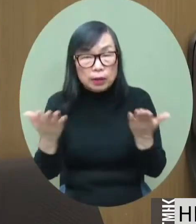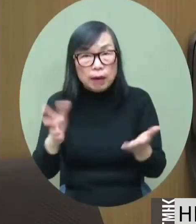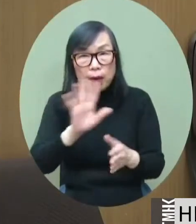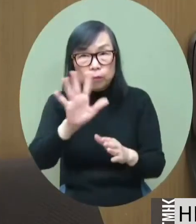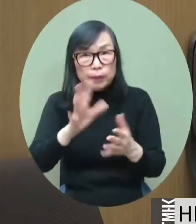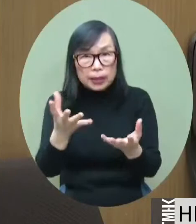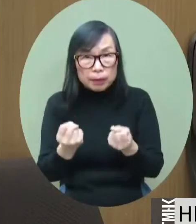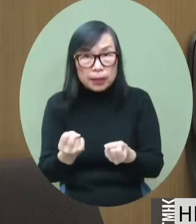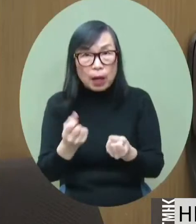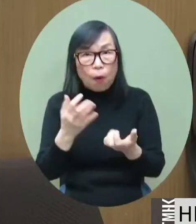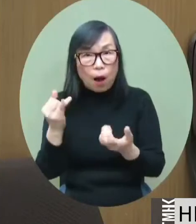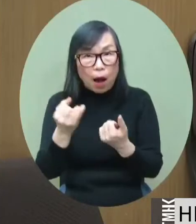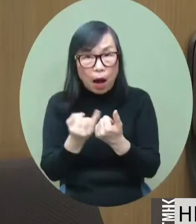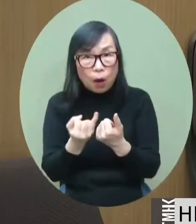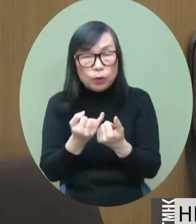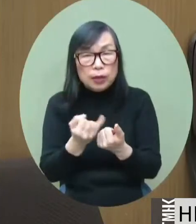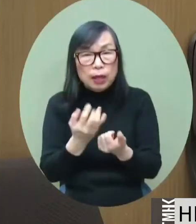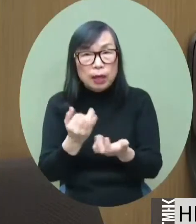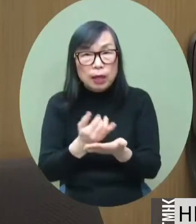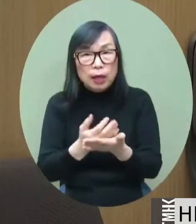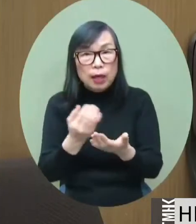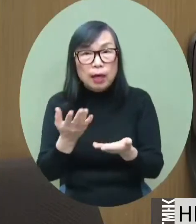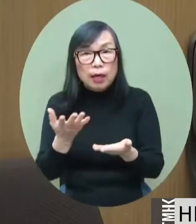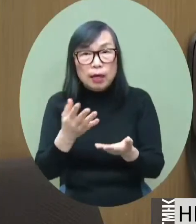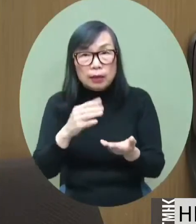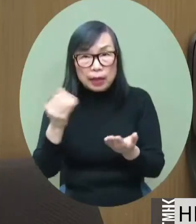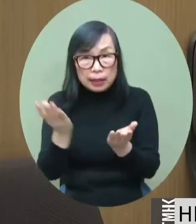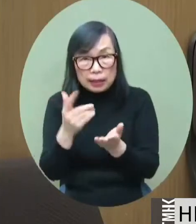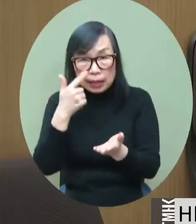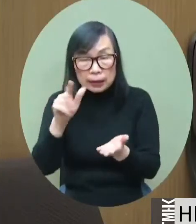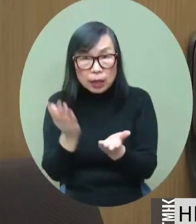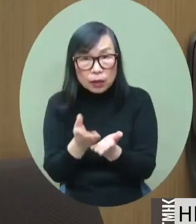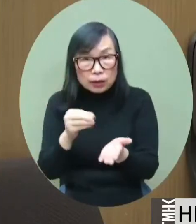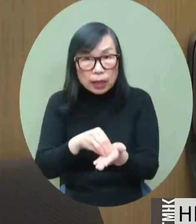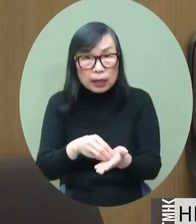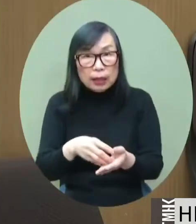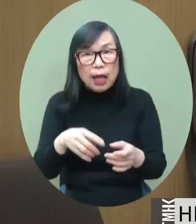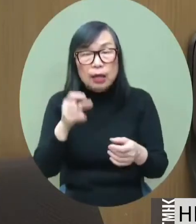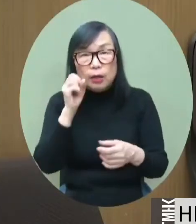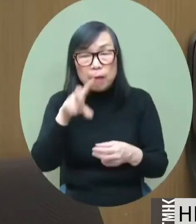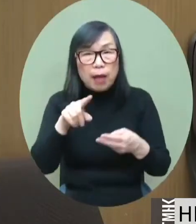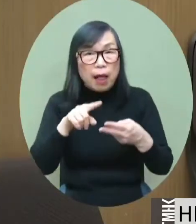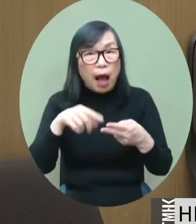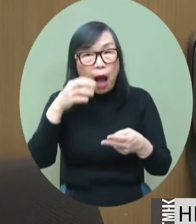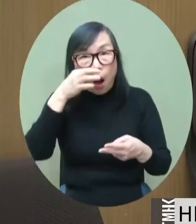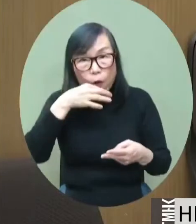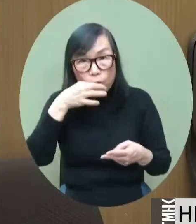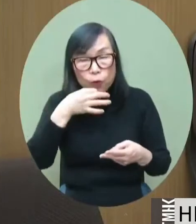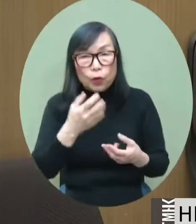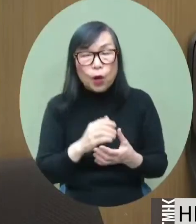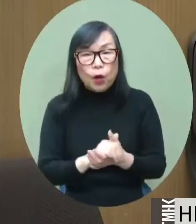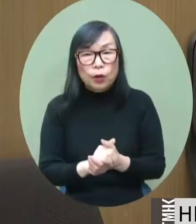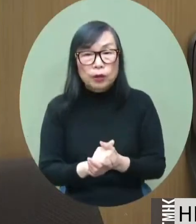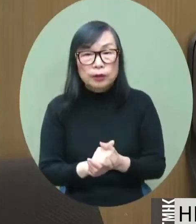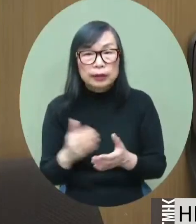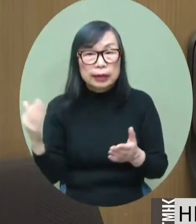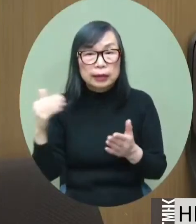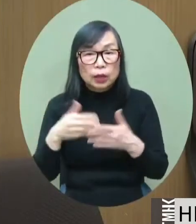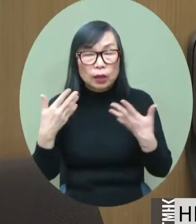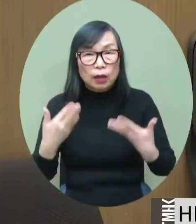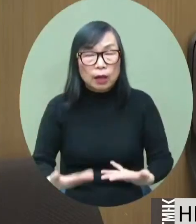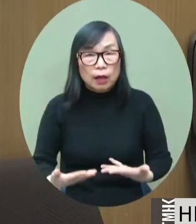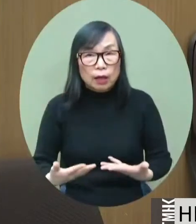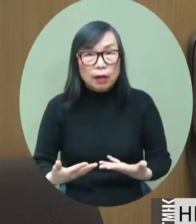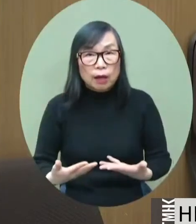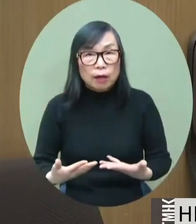Or is it the case that before the DSE exams, the Penny Bay will not take in any other